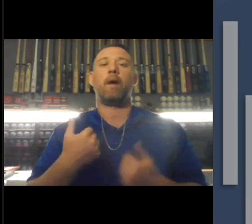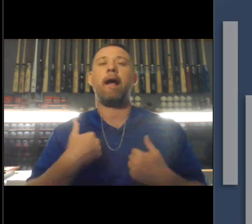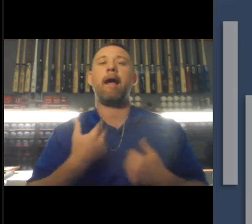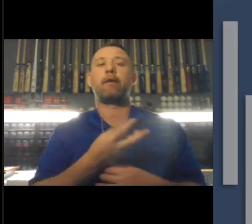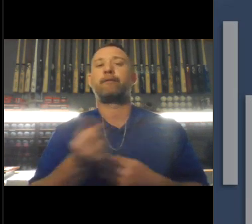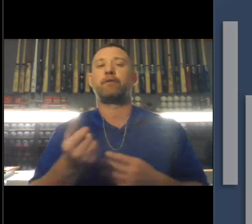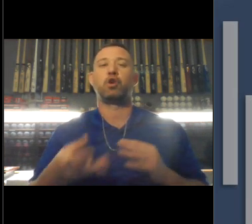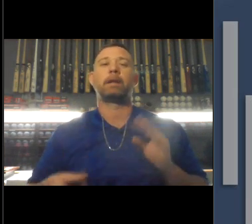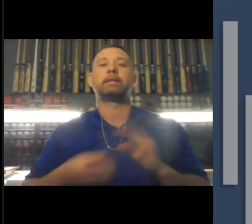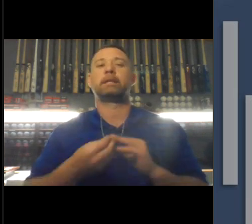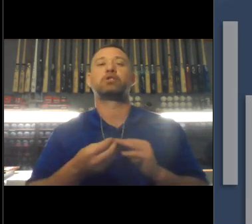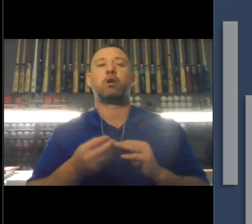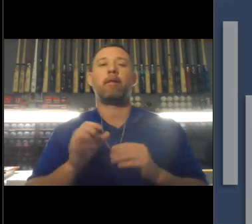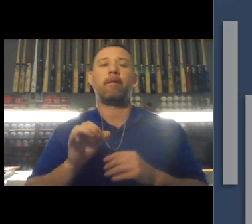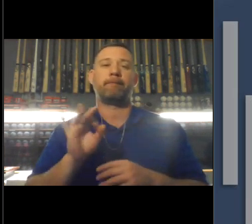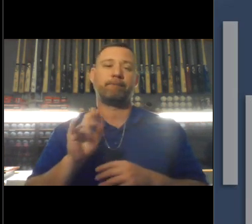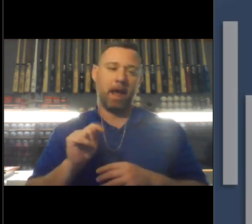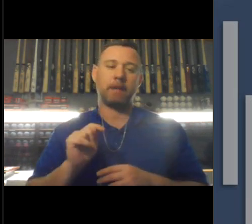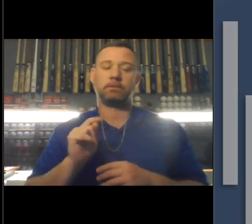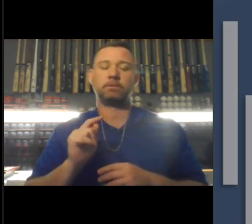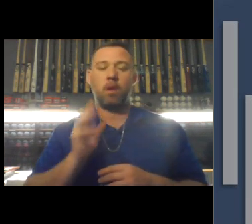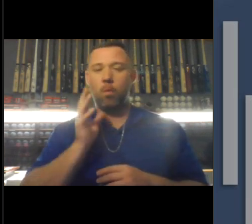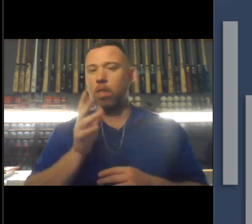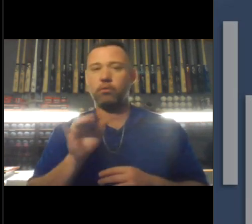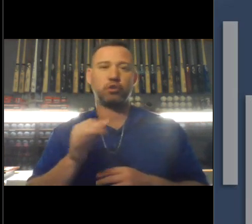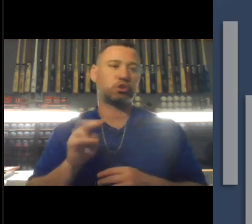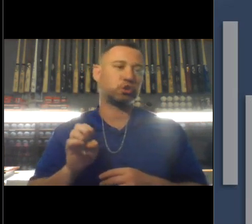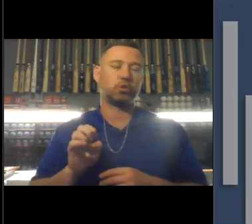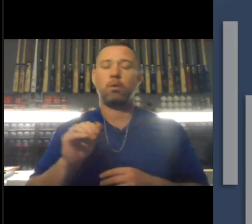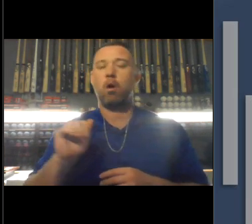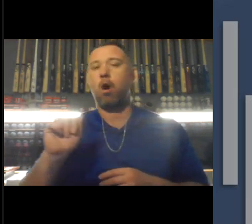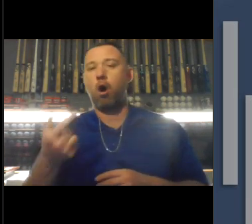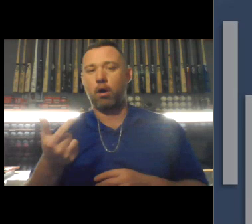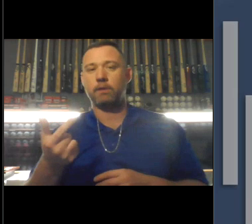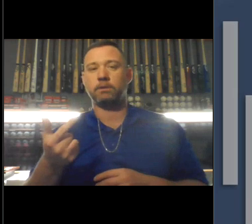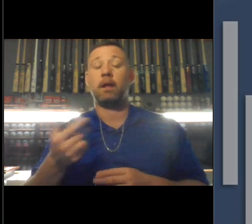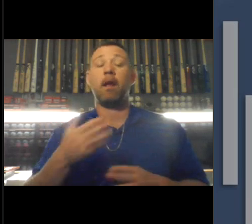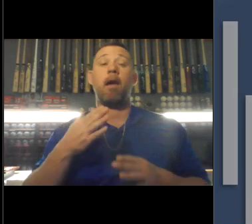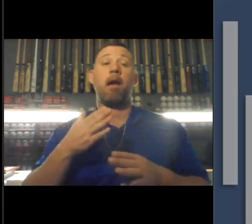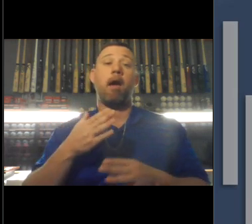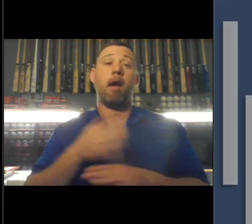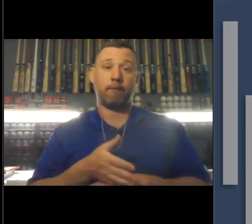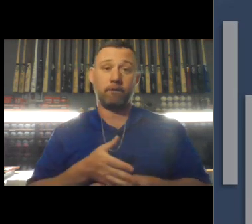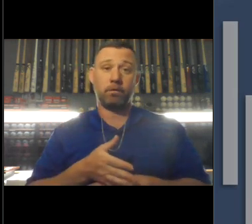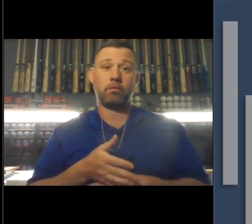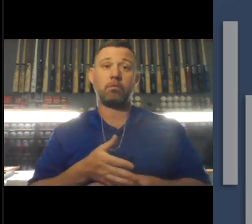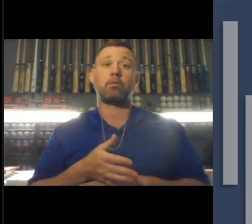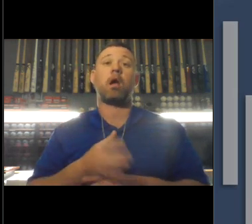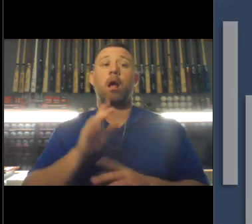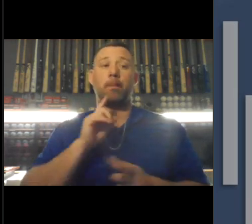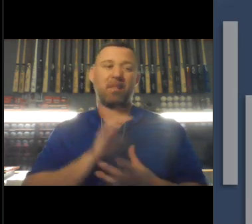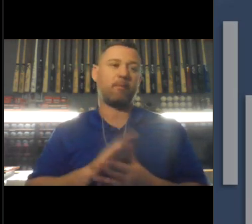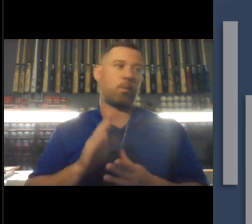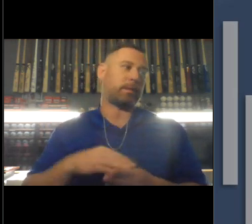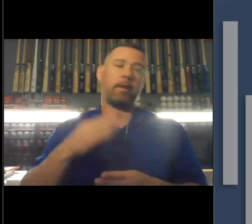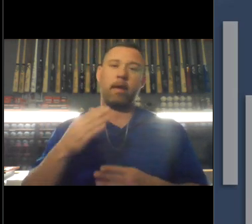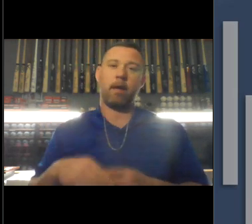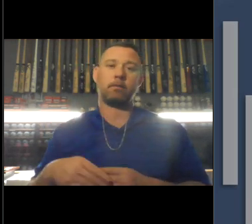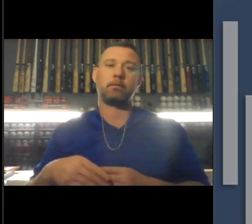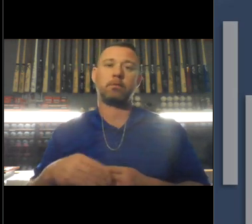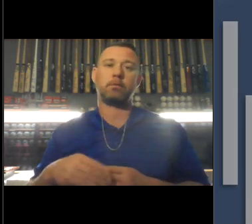additional post-facts that will come potentially in June or August. And after that, I believe that will be the end of it. We